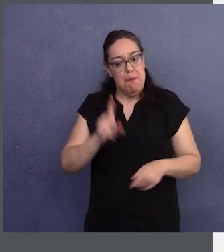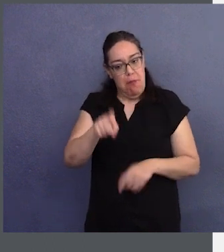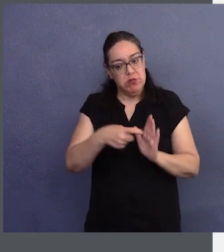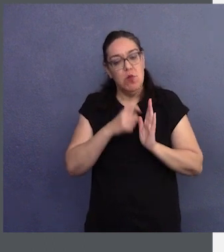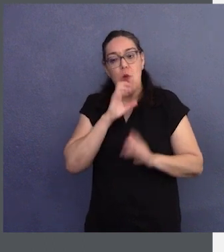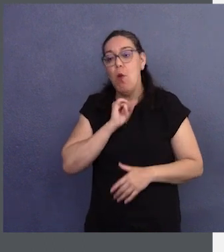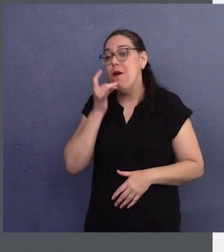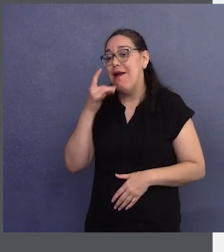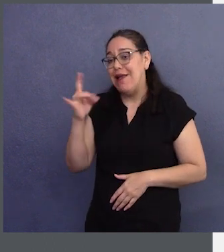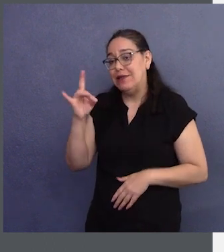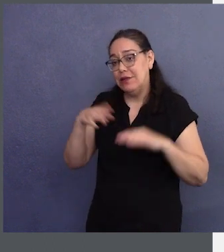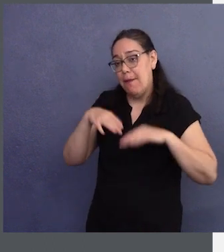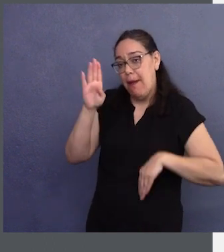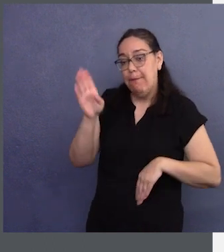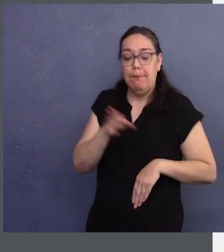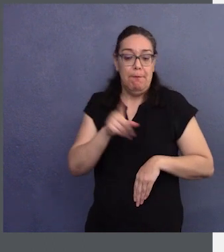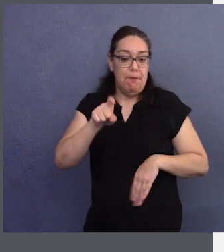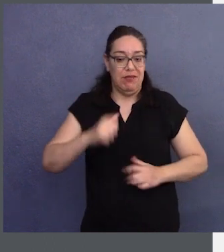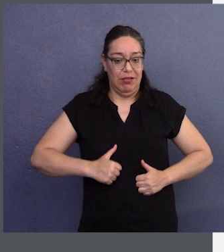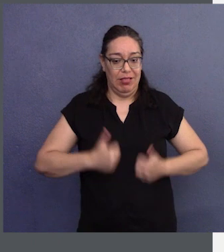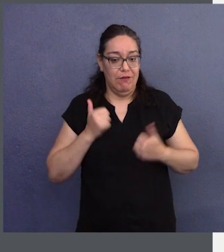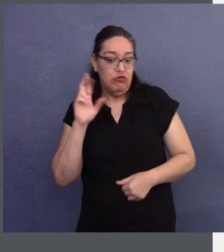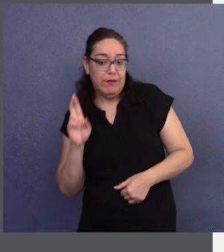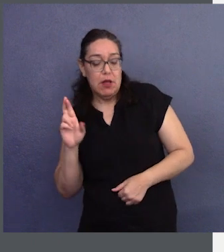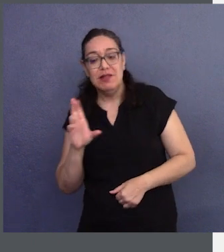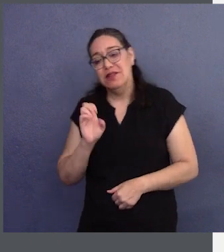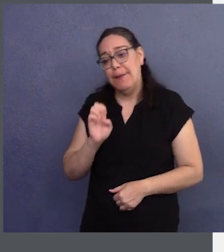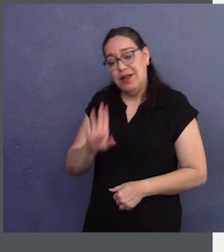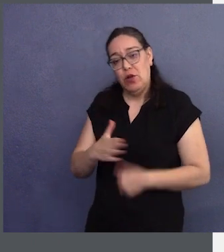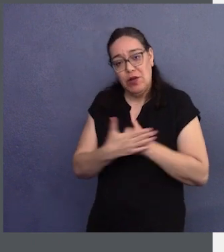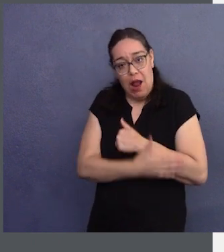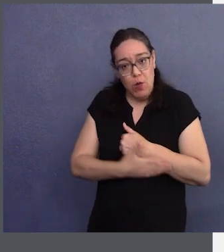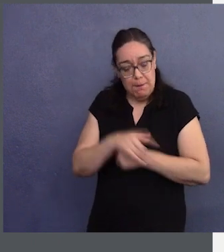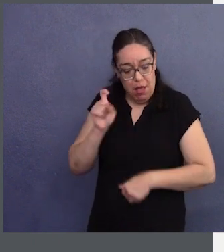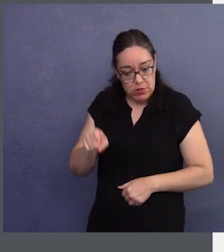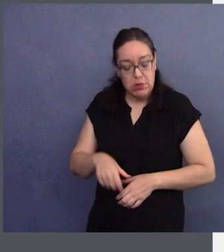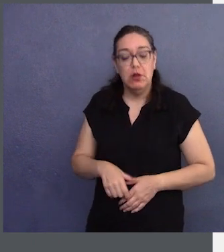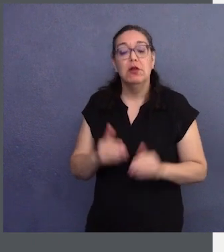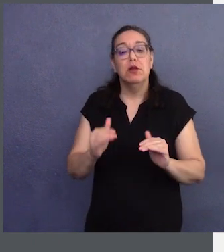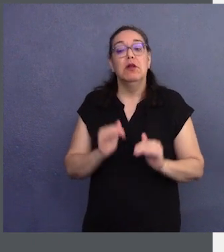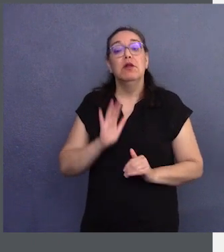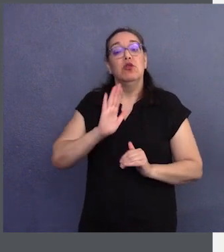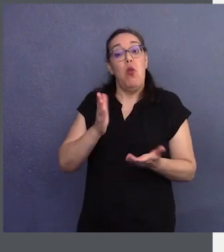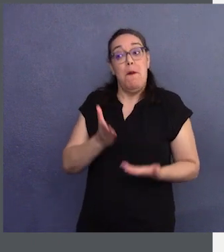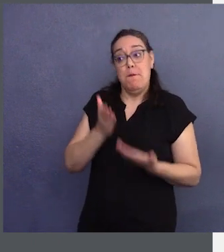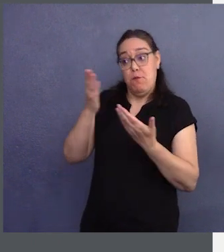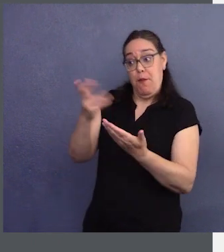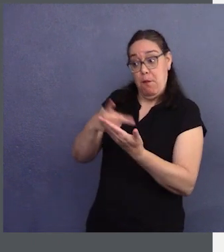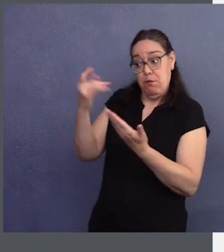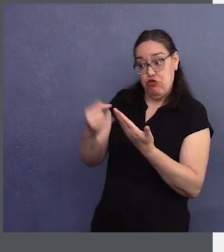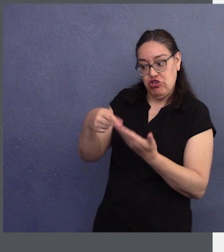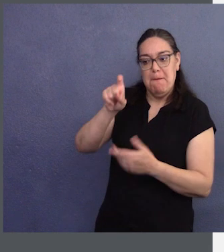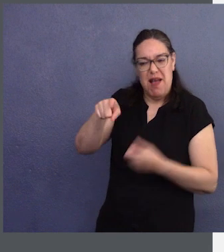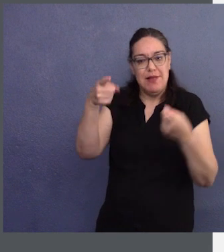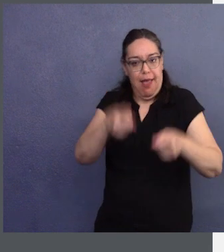old or older. You have to be a resident of Riverside or San Bernardino County, and your proposed project must take place